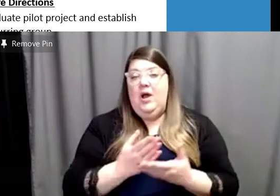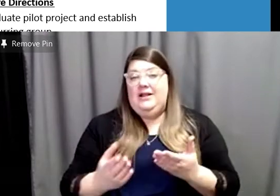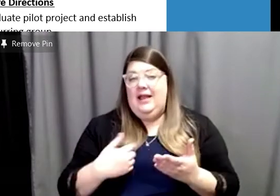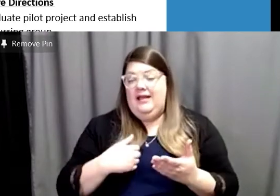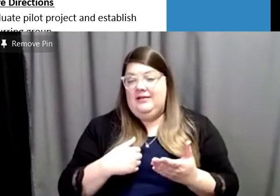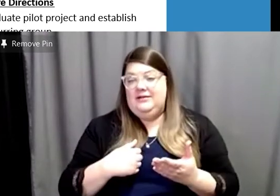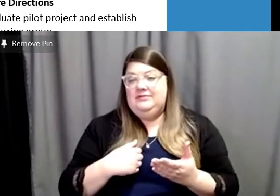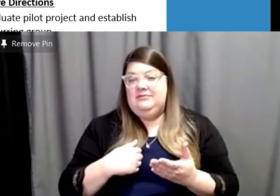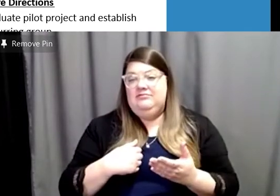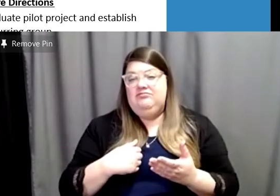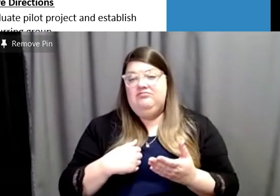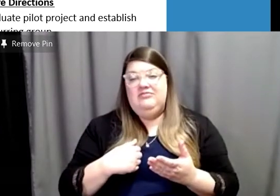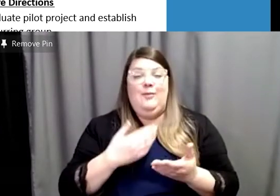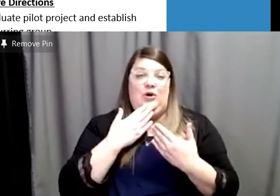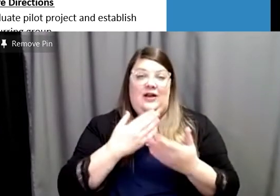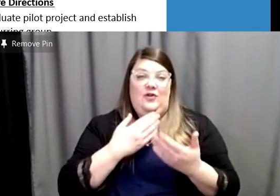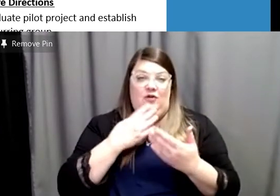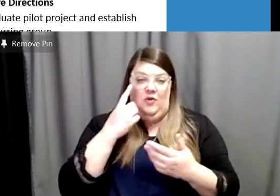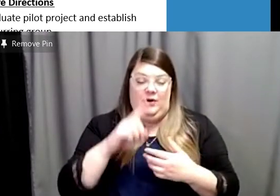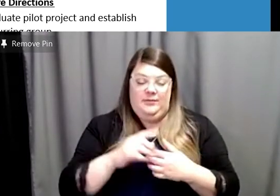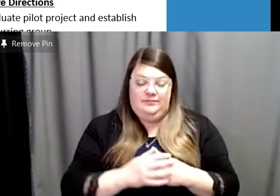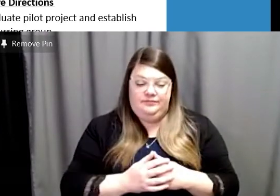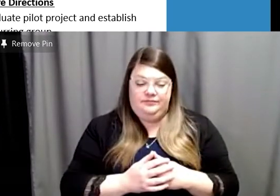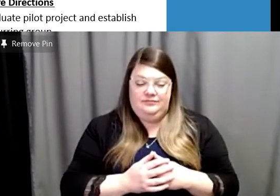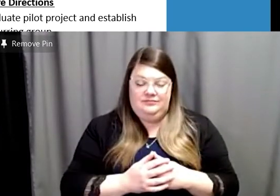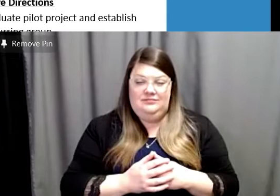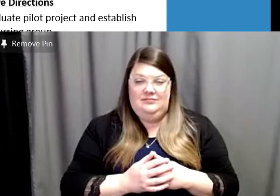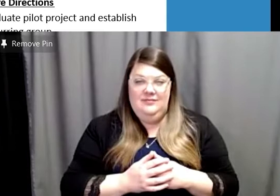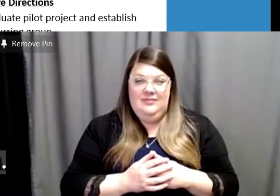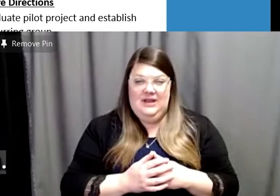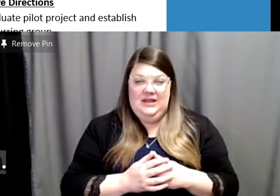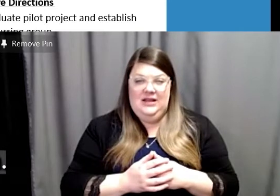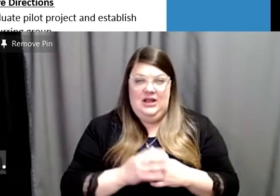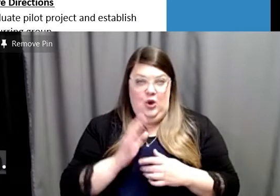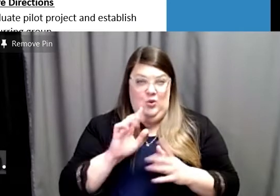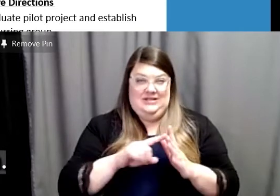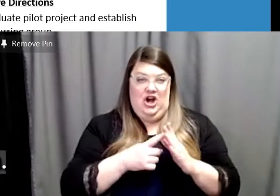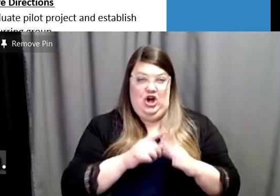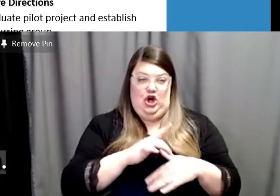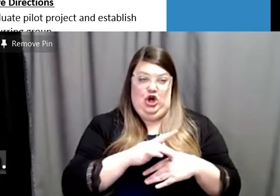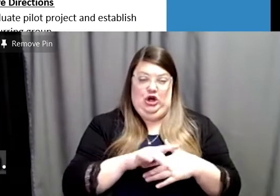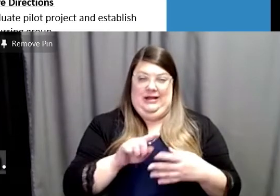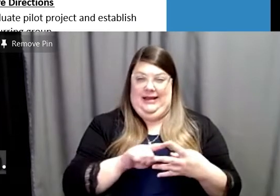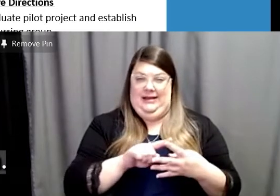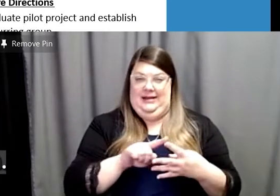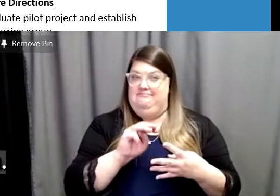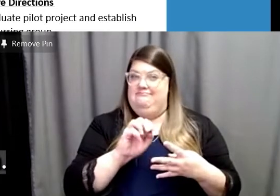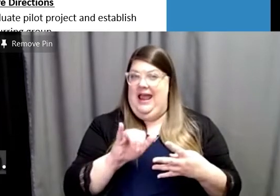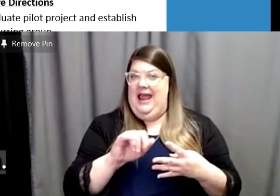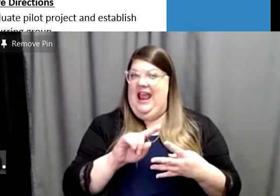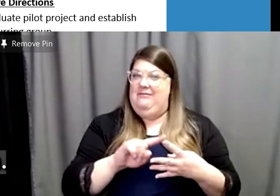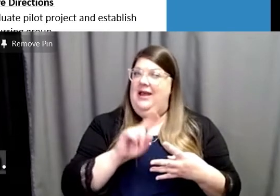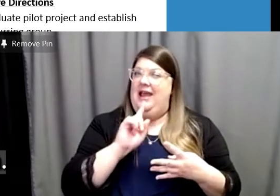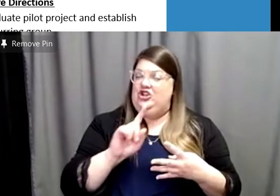I'm grateful for that is going to begin in early May 6th, actually,